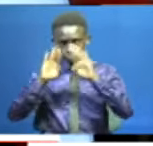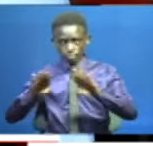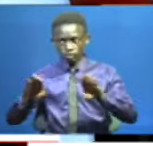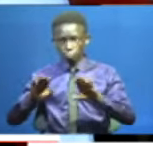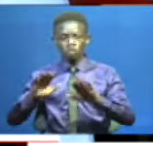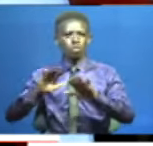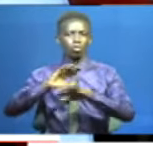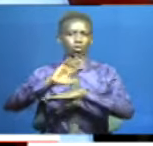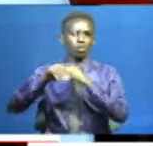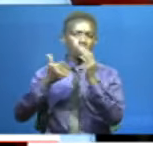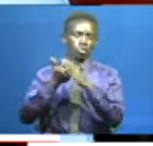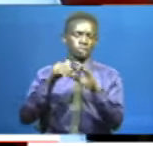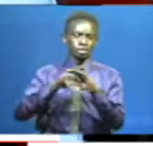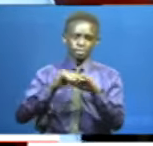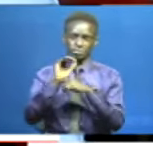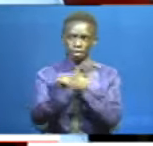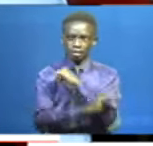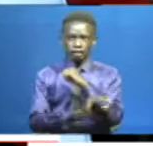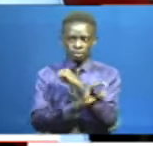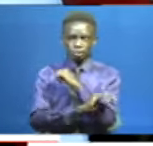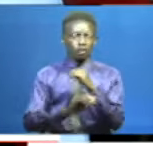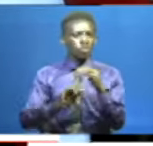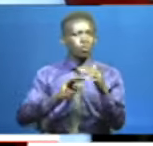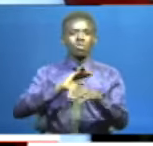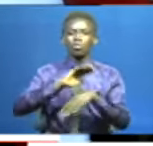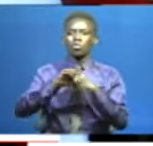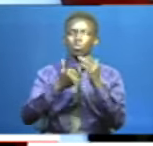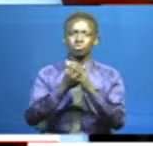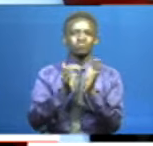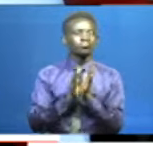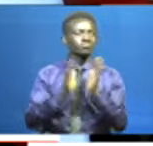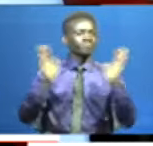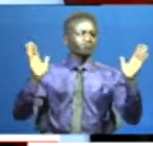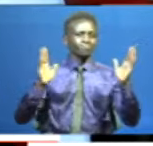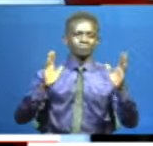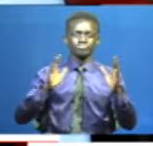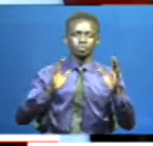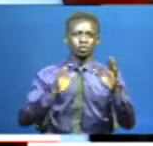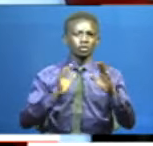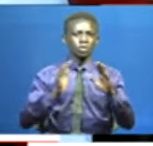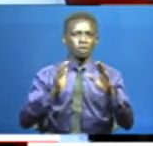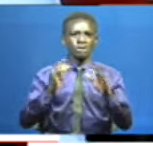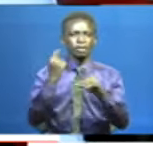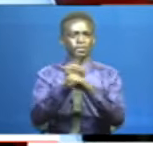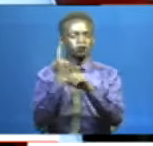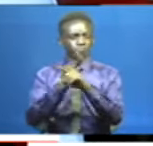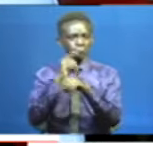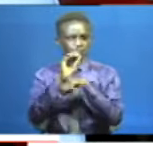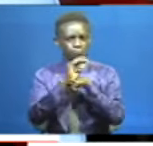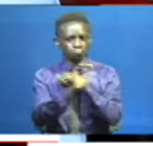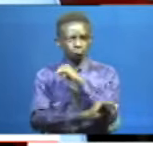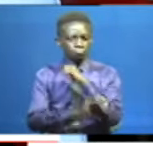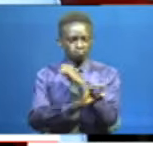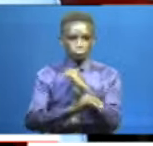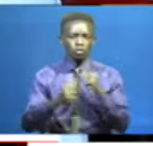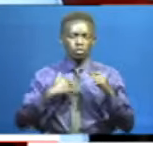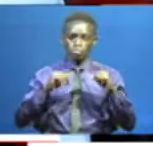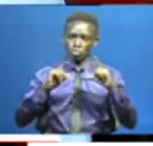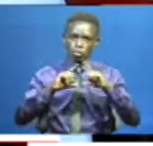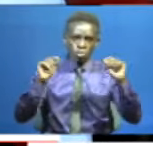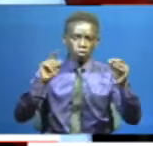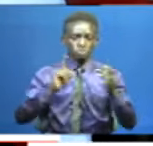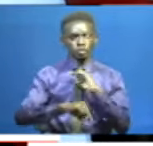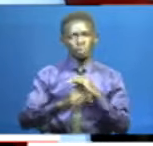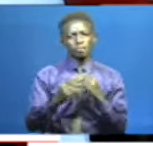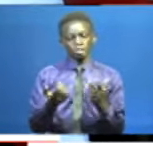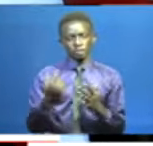country, beyond borders, are going to. My message is that let's maintain peace, isn't it?